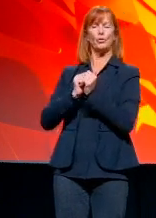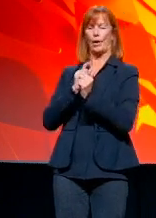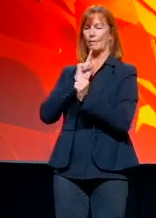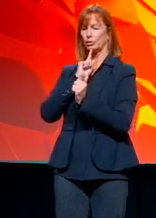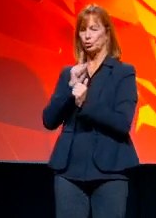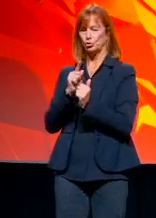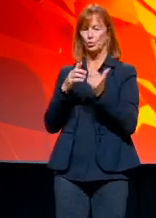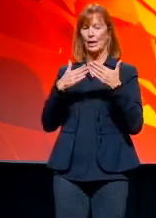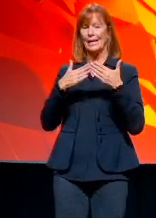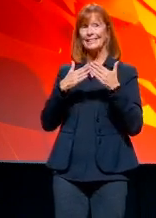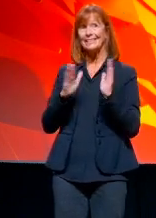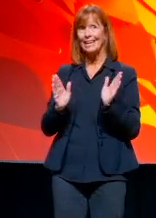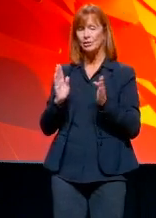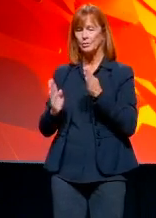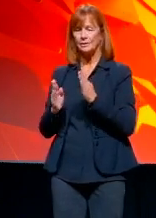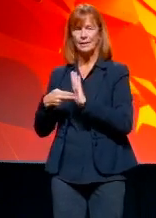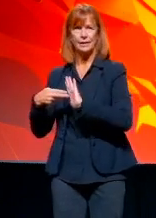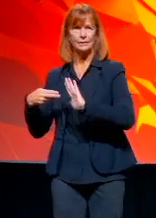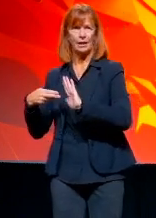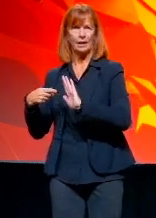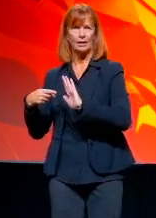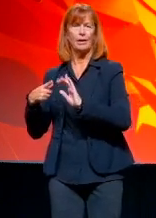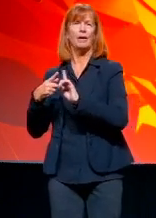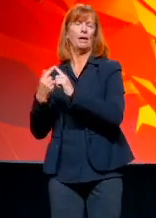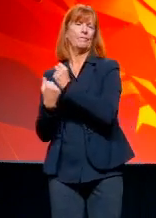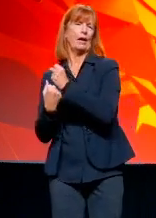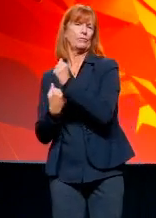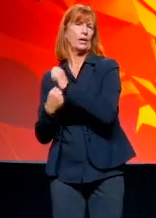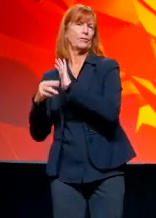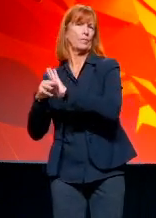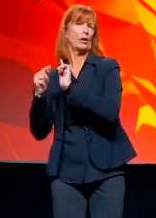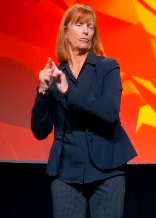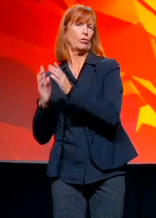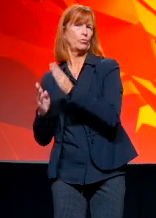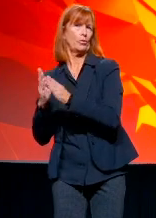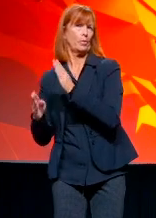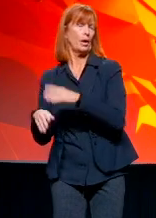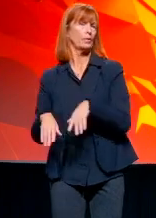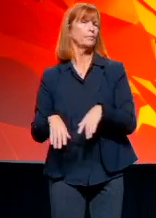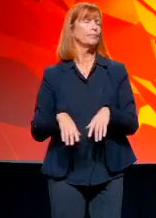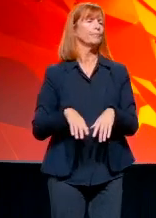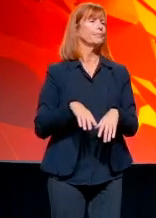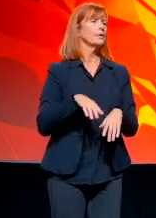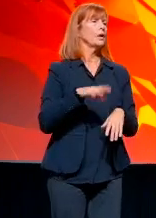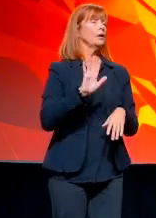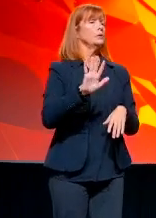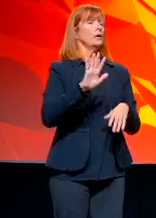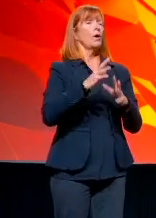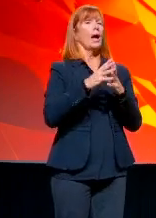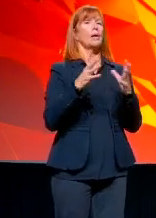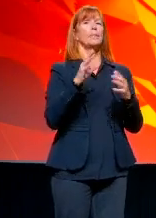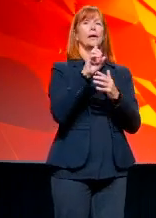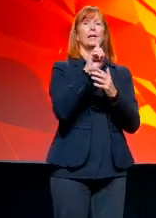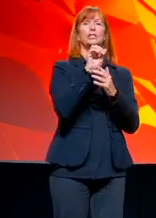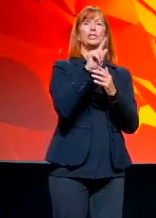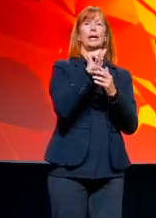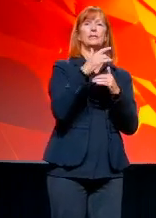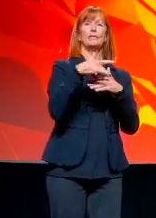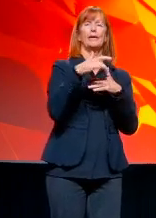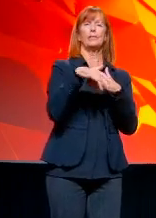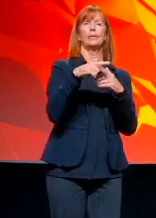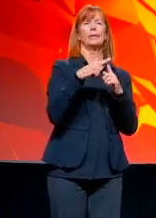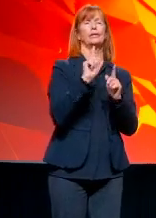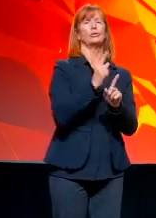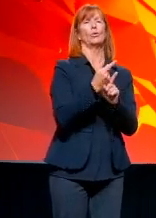generalization to build, in order to build our foundation model. And also, the amount of data available is only linear with respect to the time,